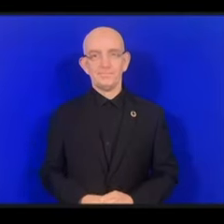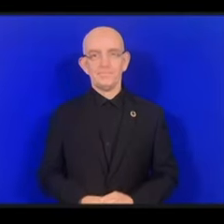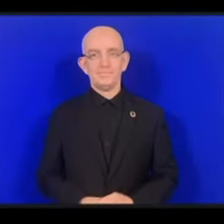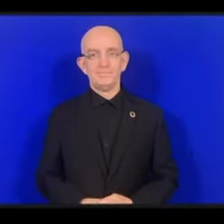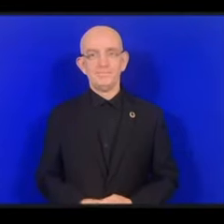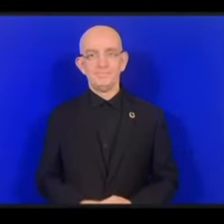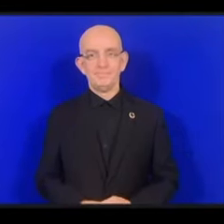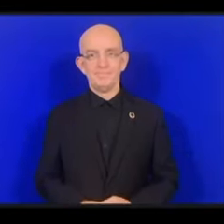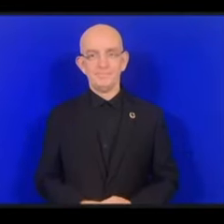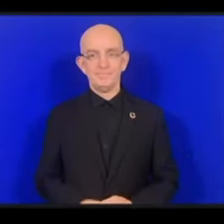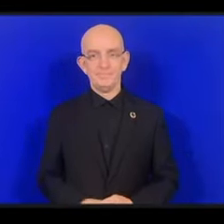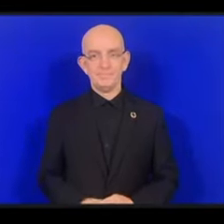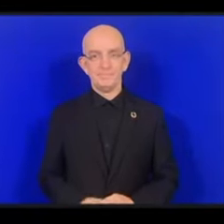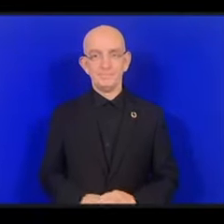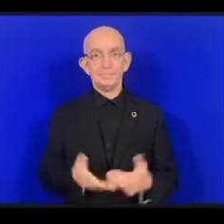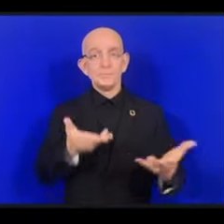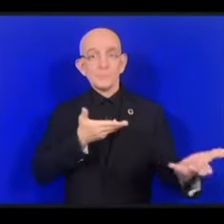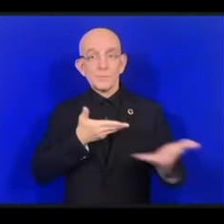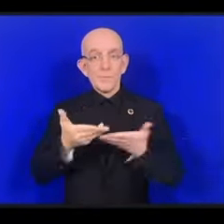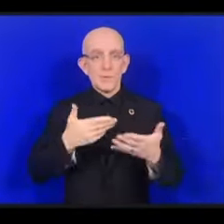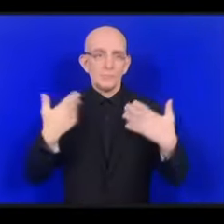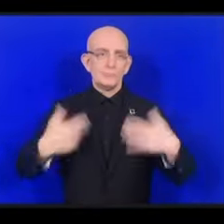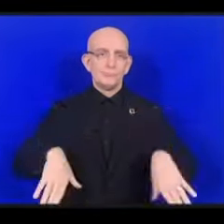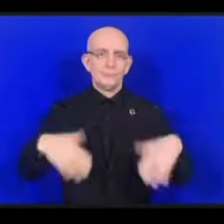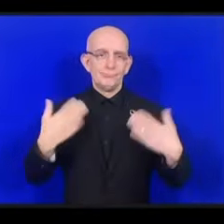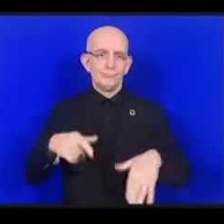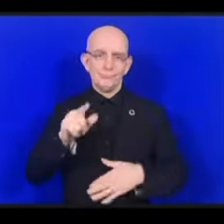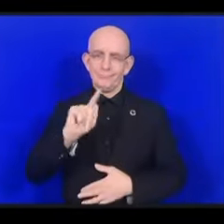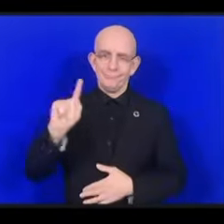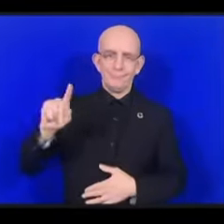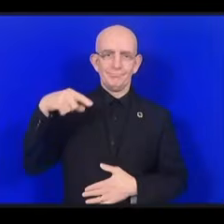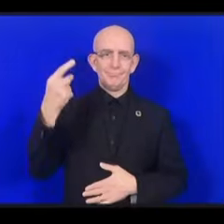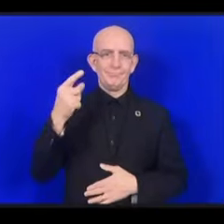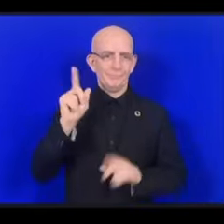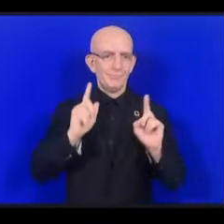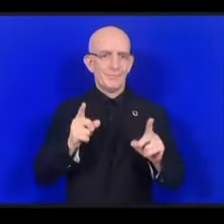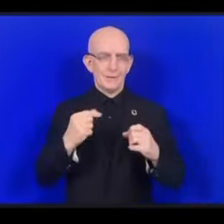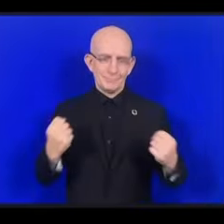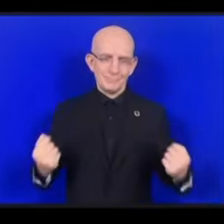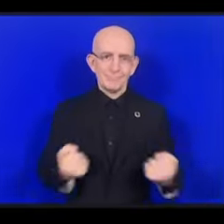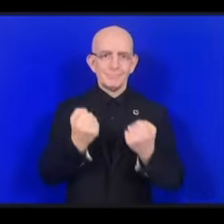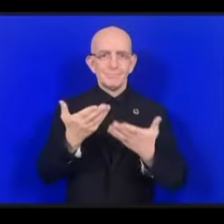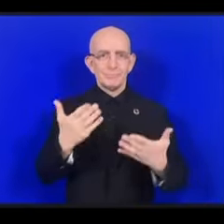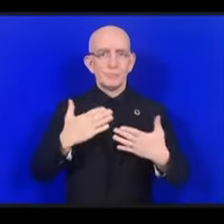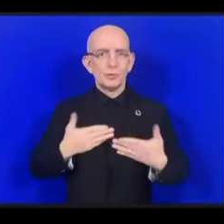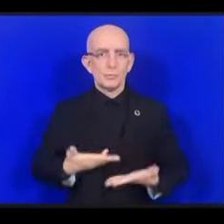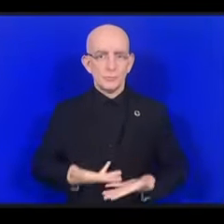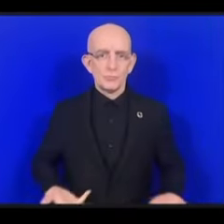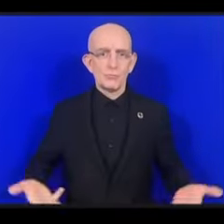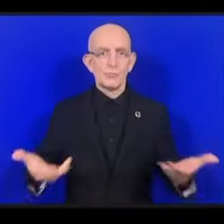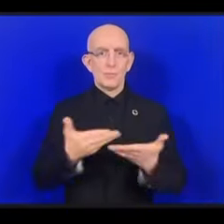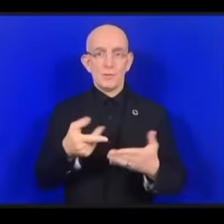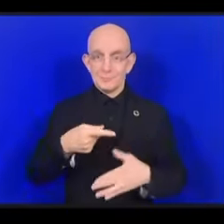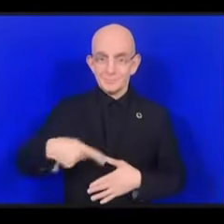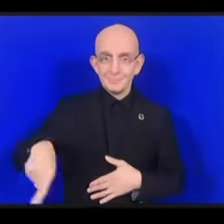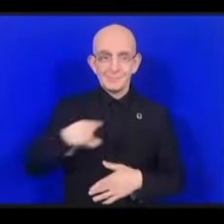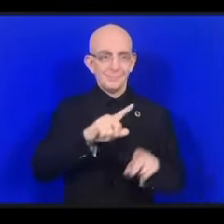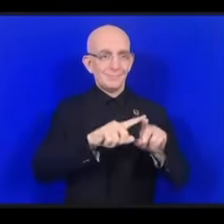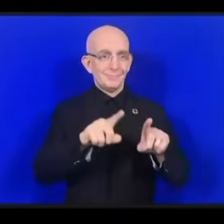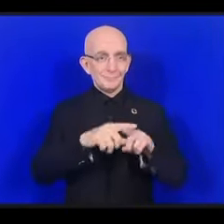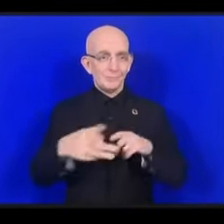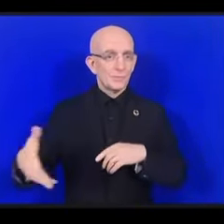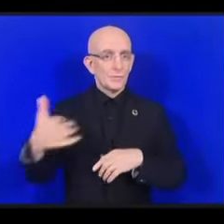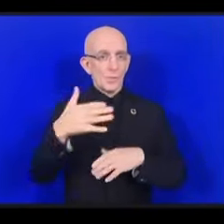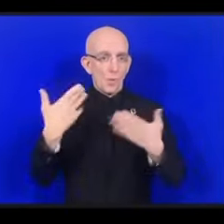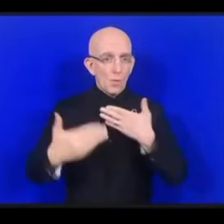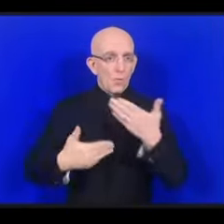Communication is a primary endeavor for human beings, from the initial cries made by babies in their cribs to how we communicate through